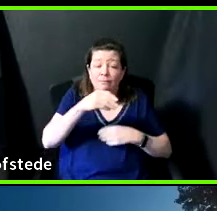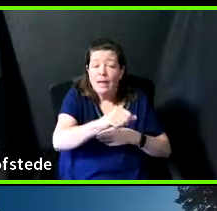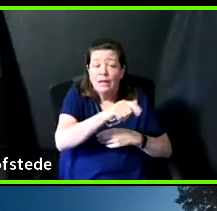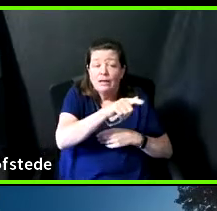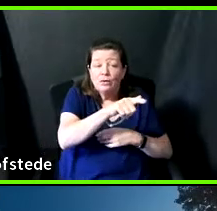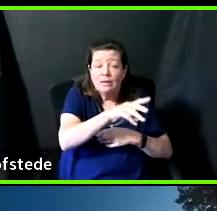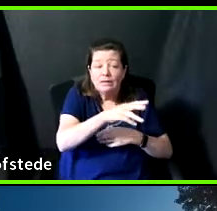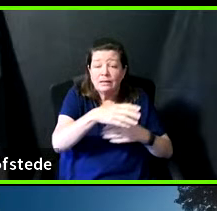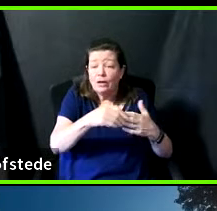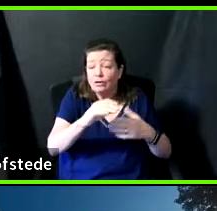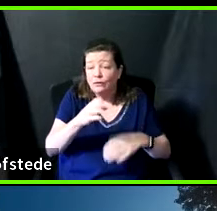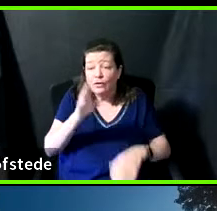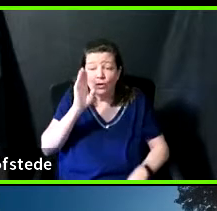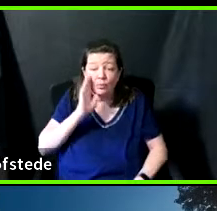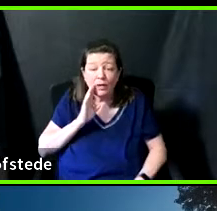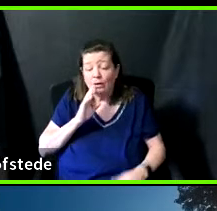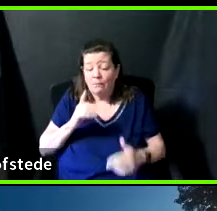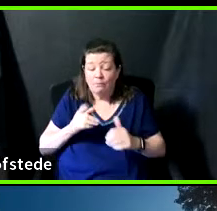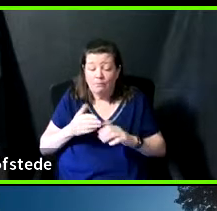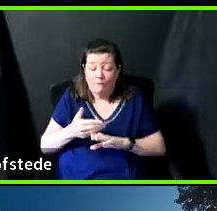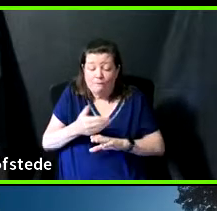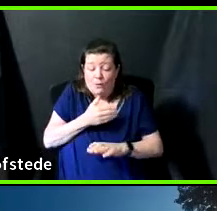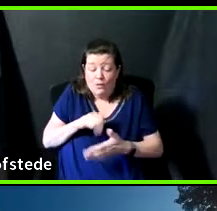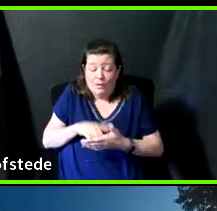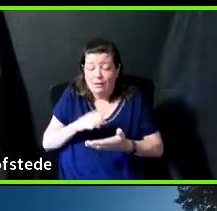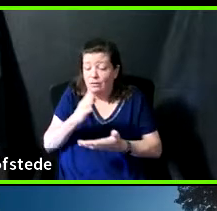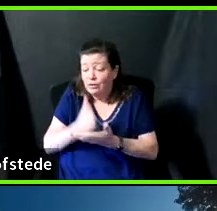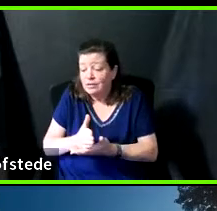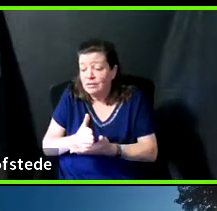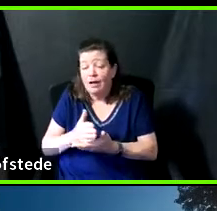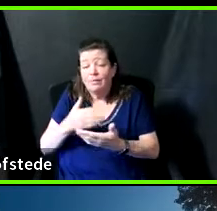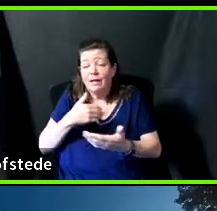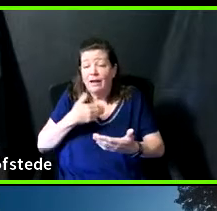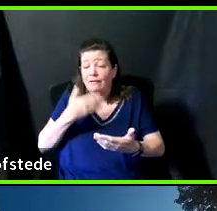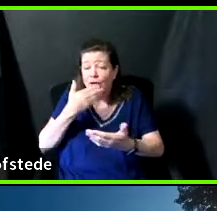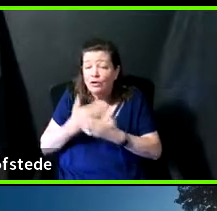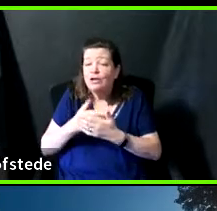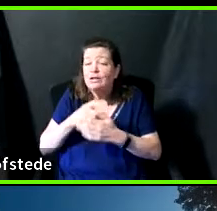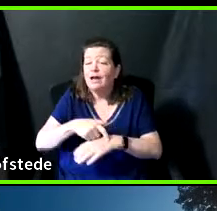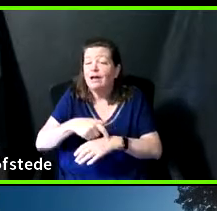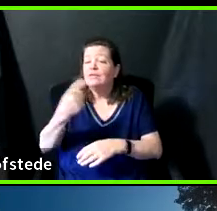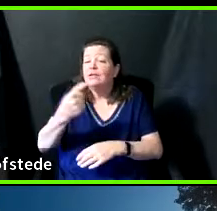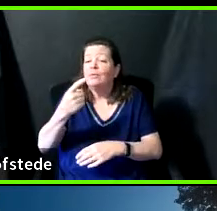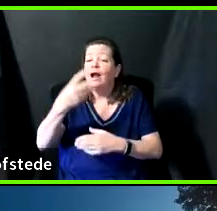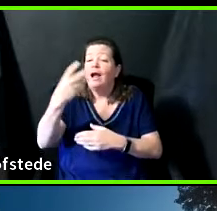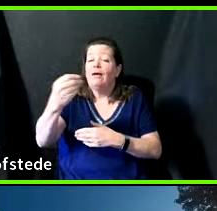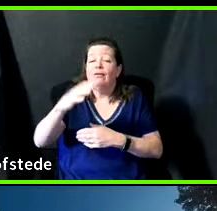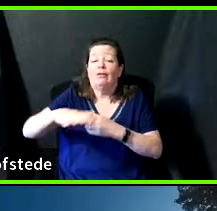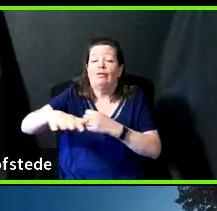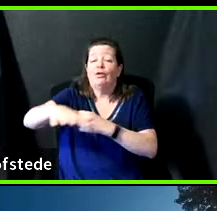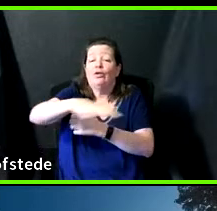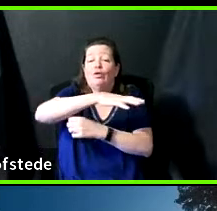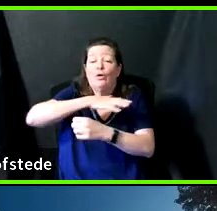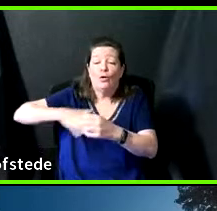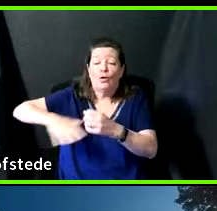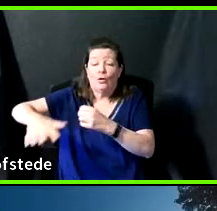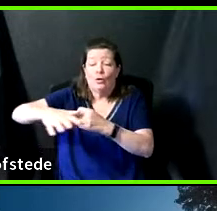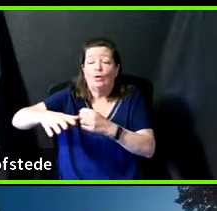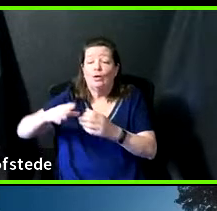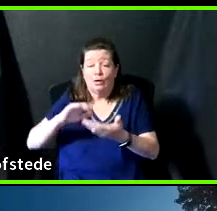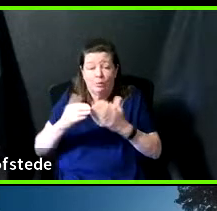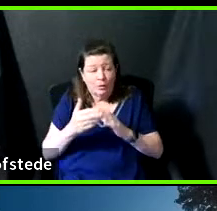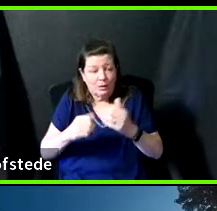your beer. You can go ahead and have a good time somewhere out in the local community and support